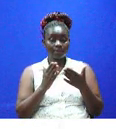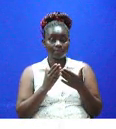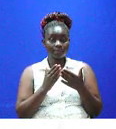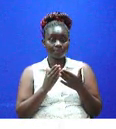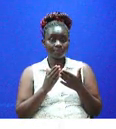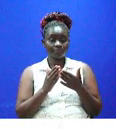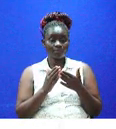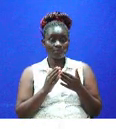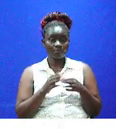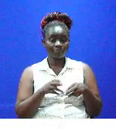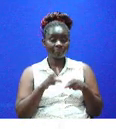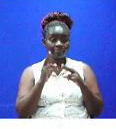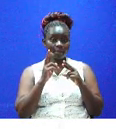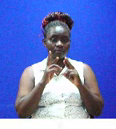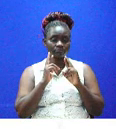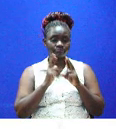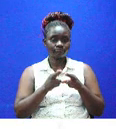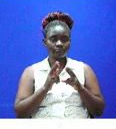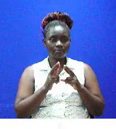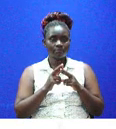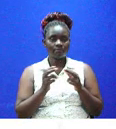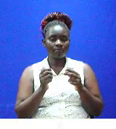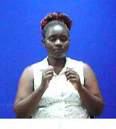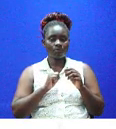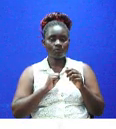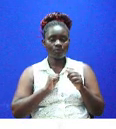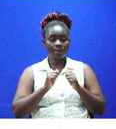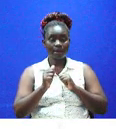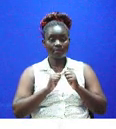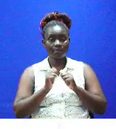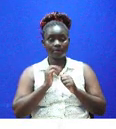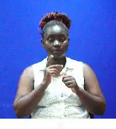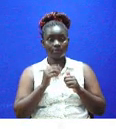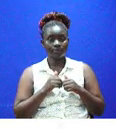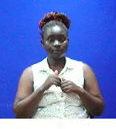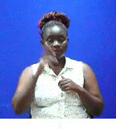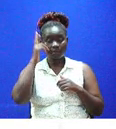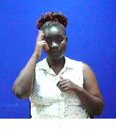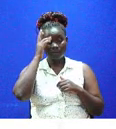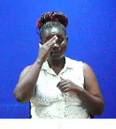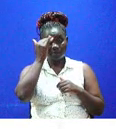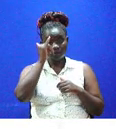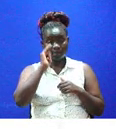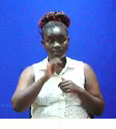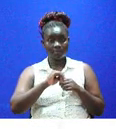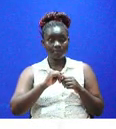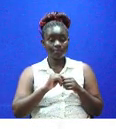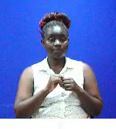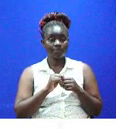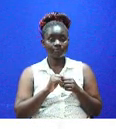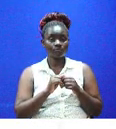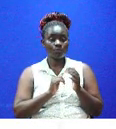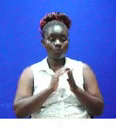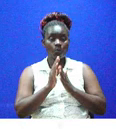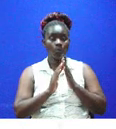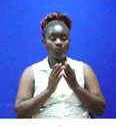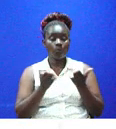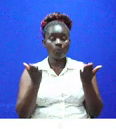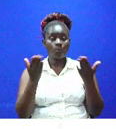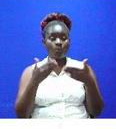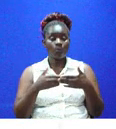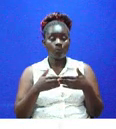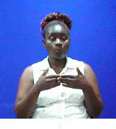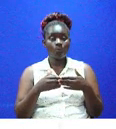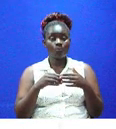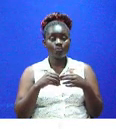sexual offences amendment bill that we have. And the reason why, as an organization, we thought we